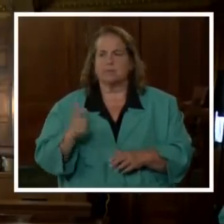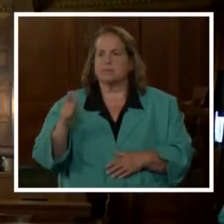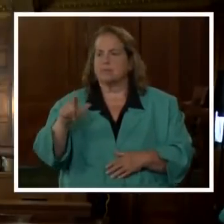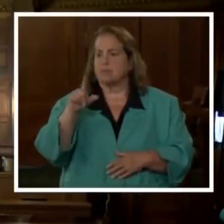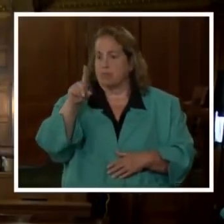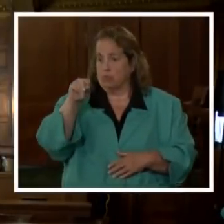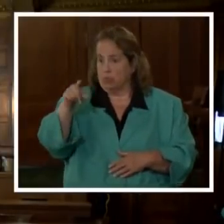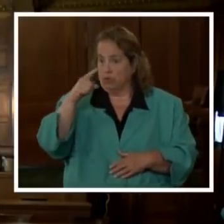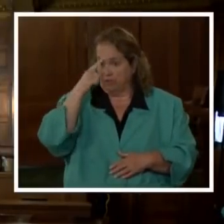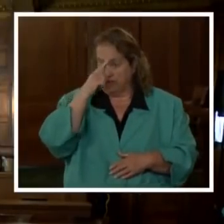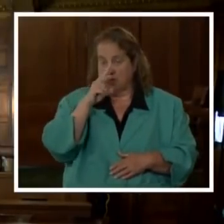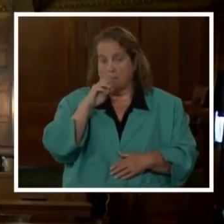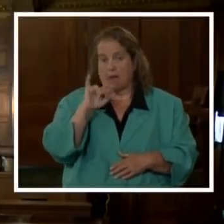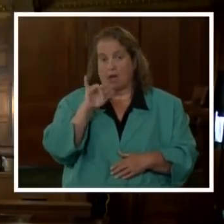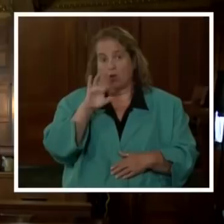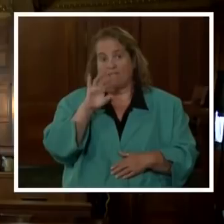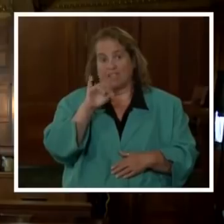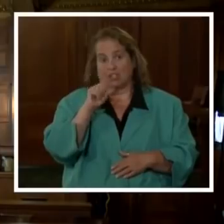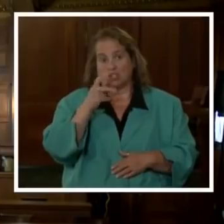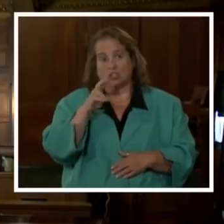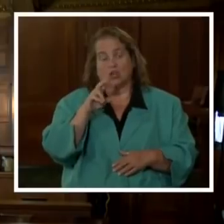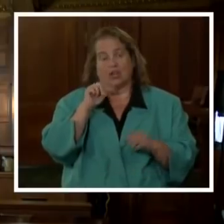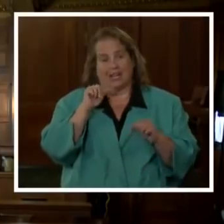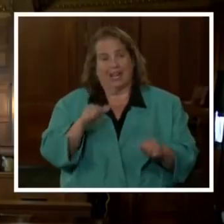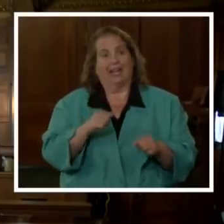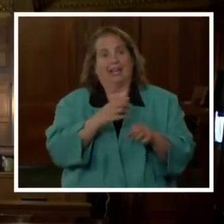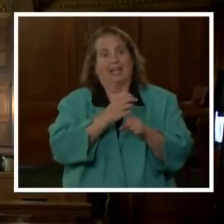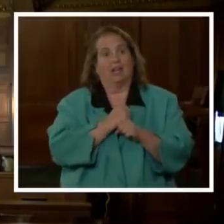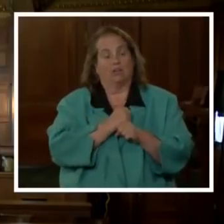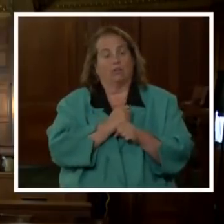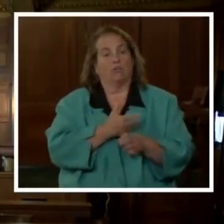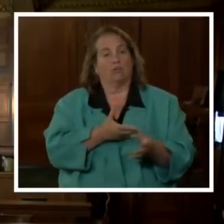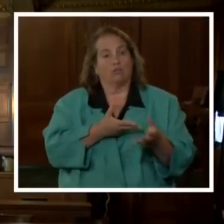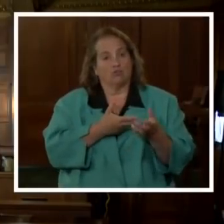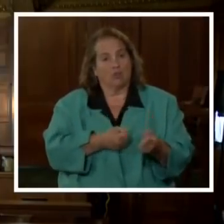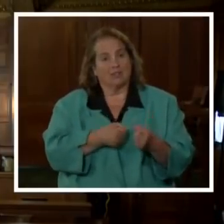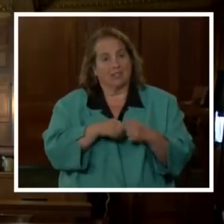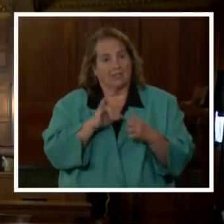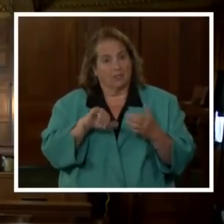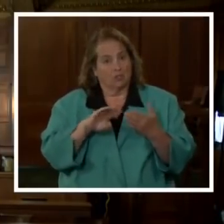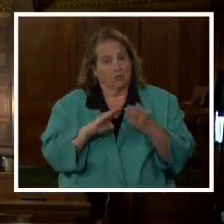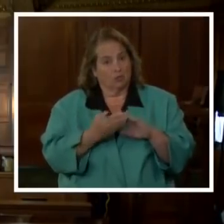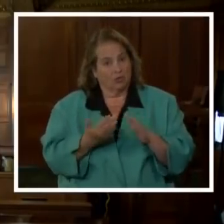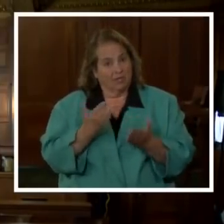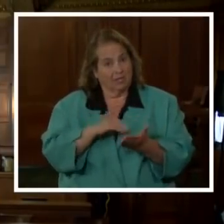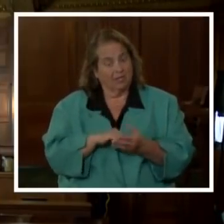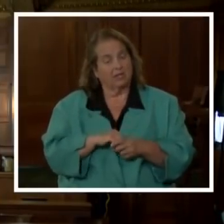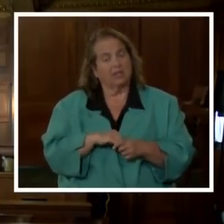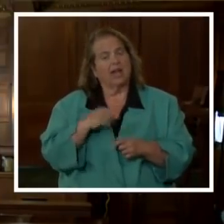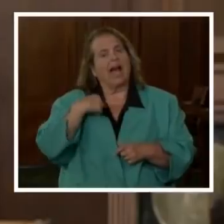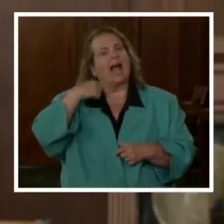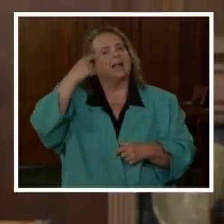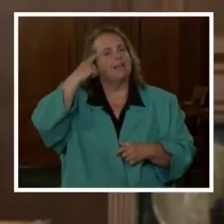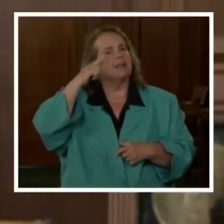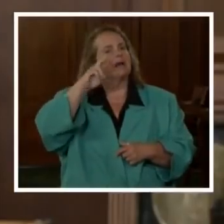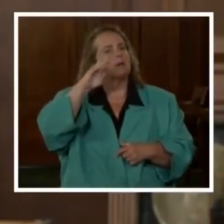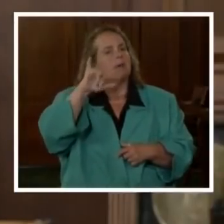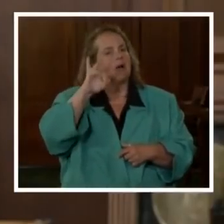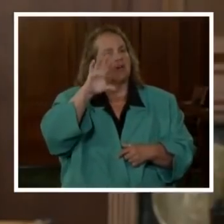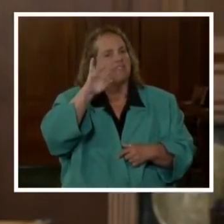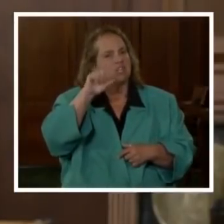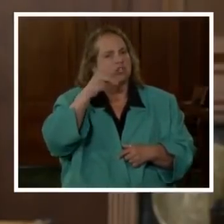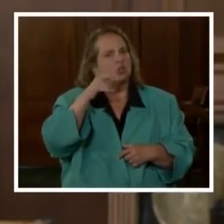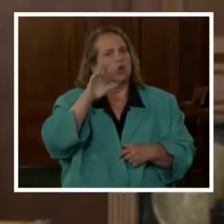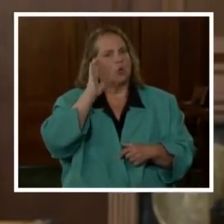Mayor Fisher can agree to being the community at this point should be resolved? I think Mayor Fisher will work to regain